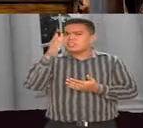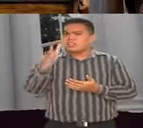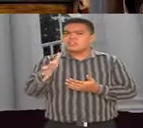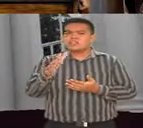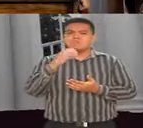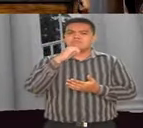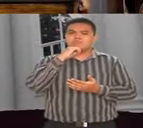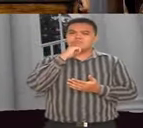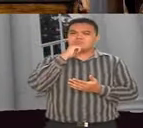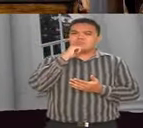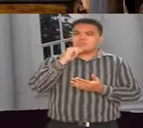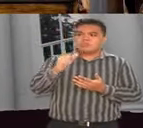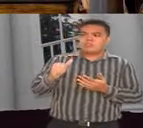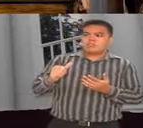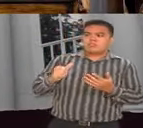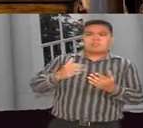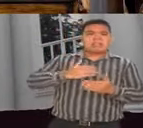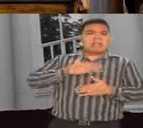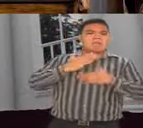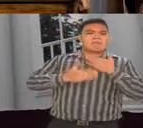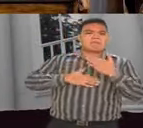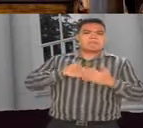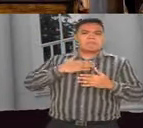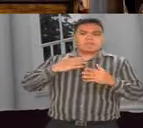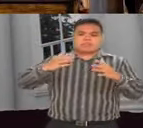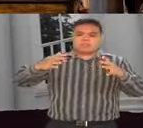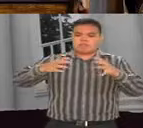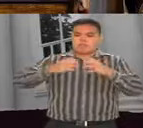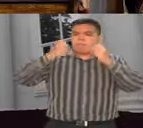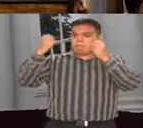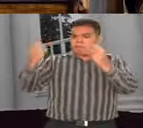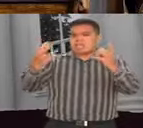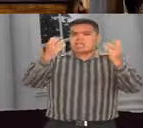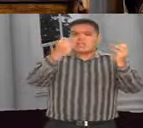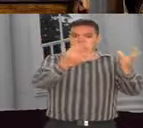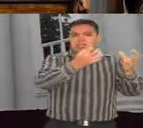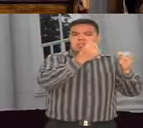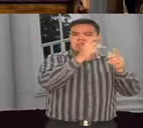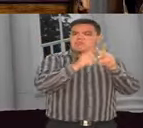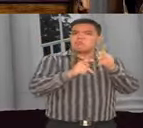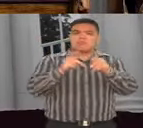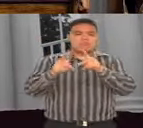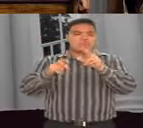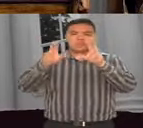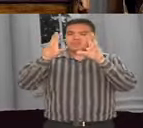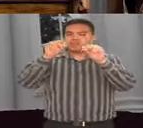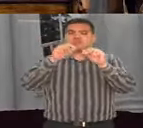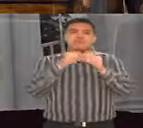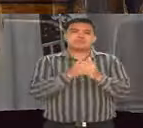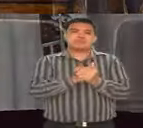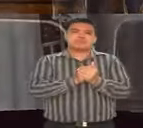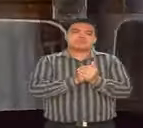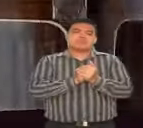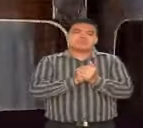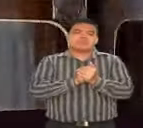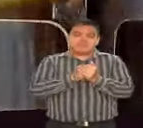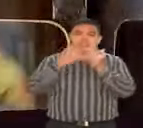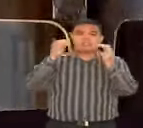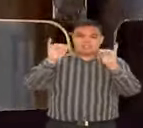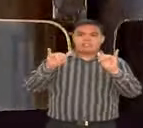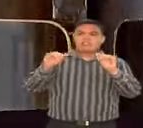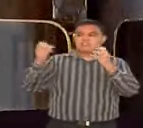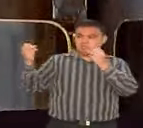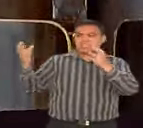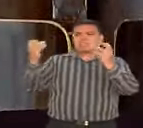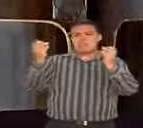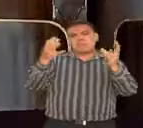God is not impressed by size of the congregation. Kita, daghan ta,